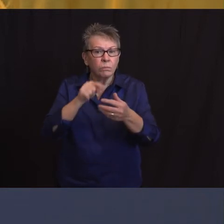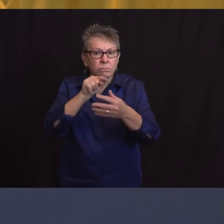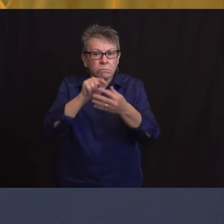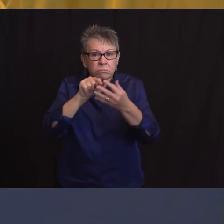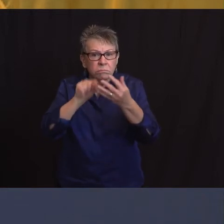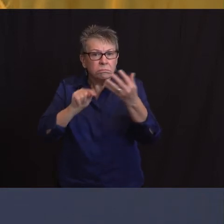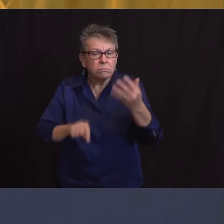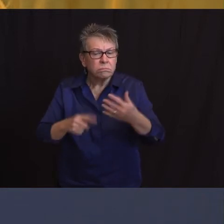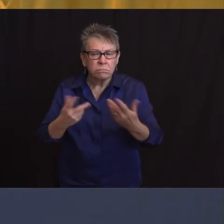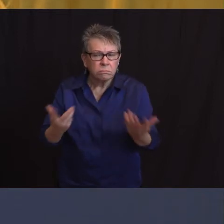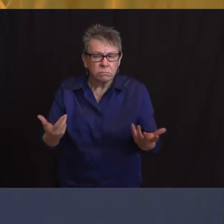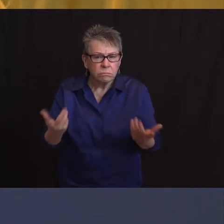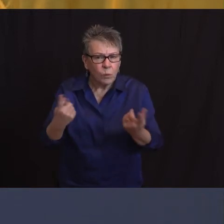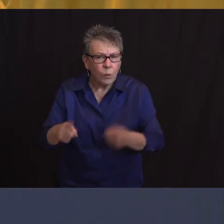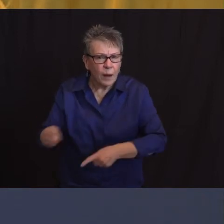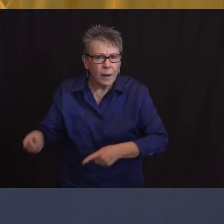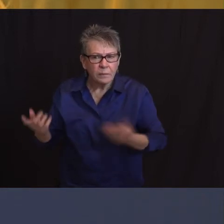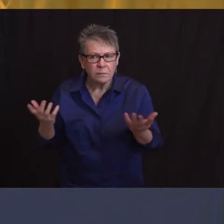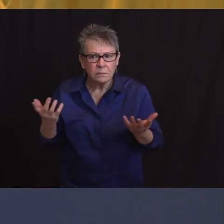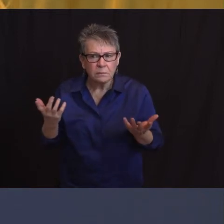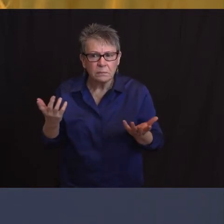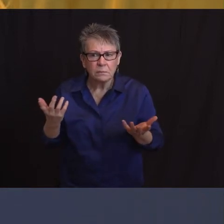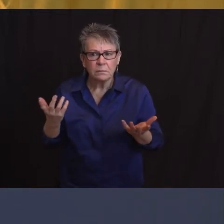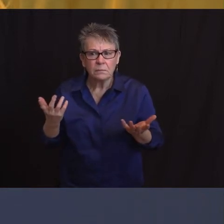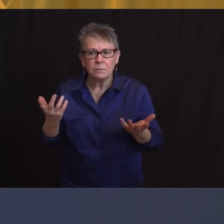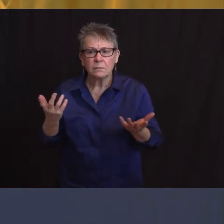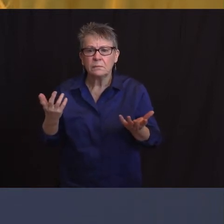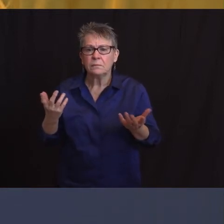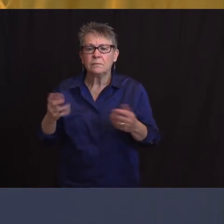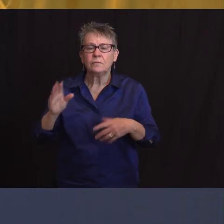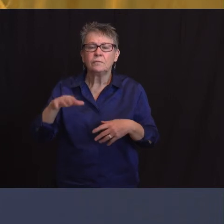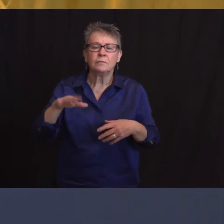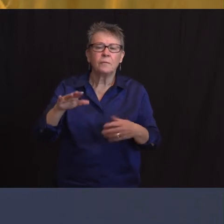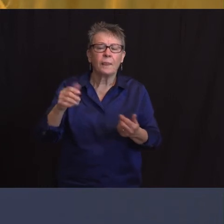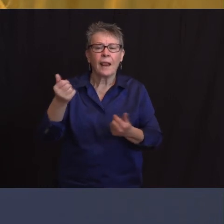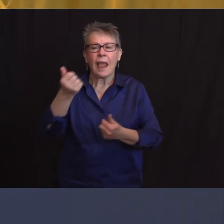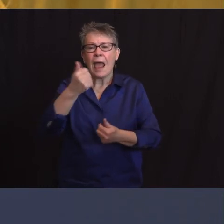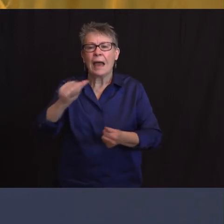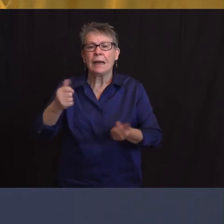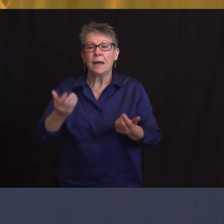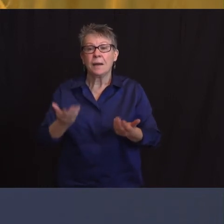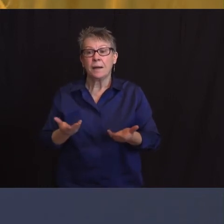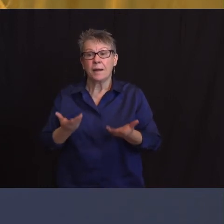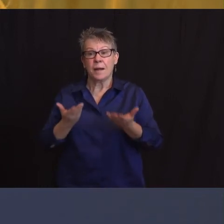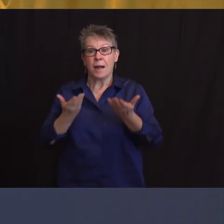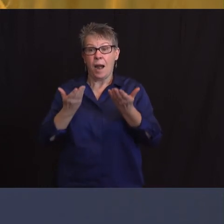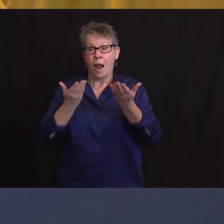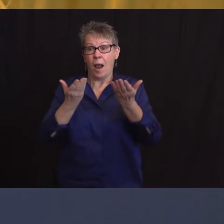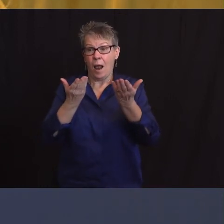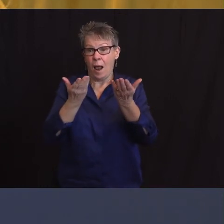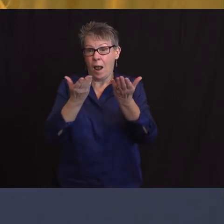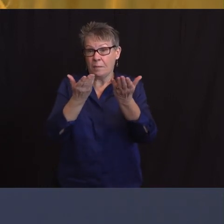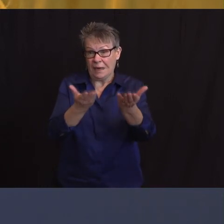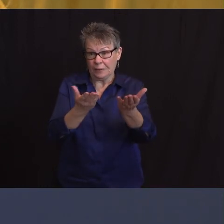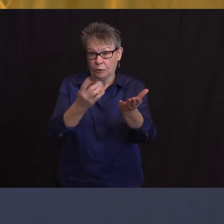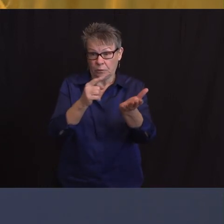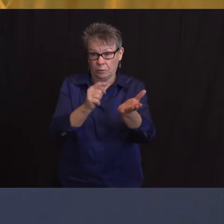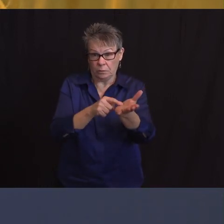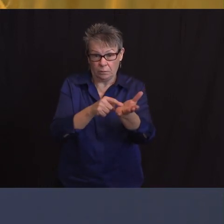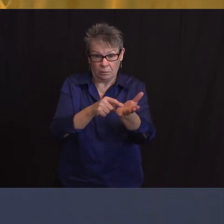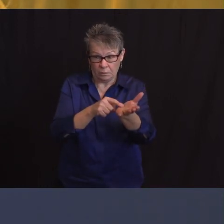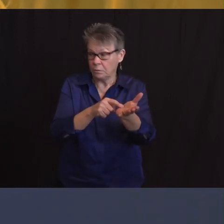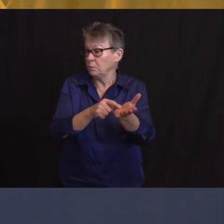On any nominations, Middlesex County surrogate or otherwise, when we've got news to report, we will let you know, so nothing to tell you there.